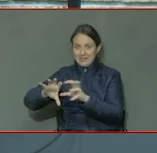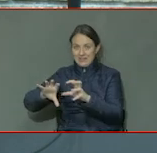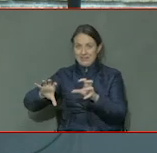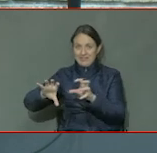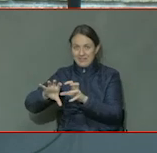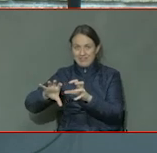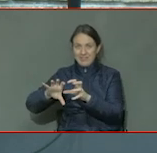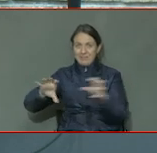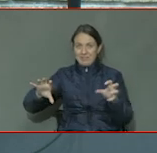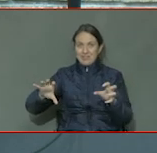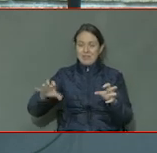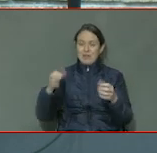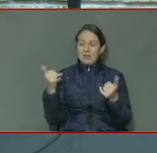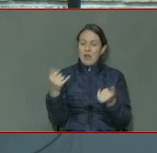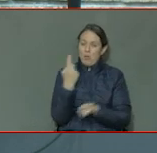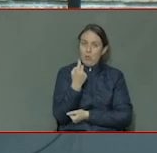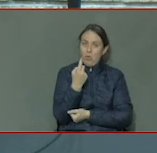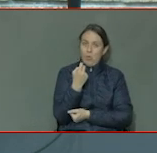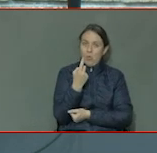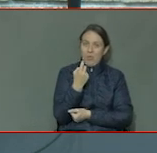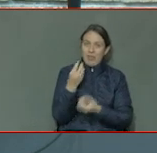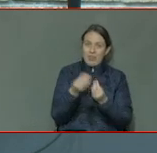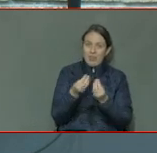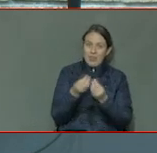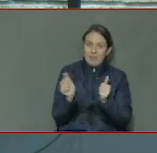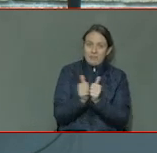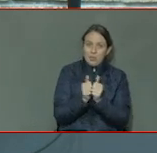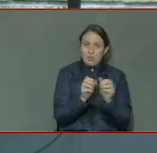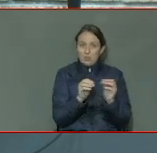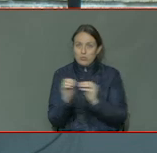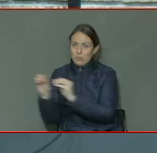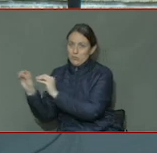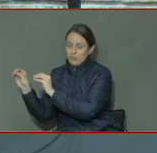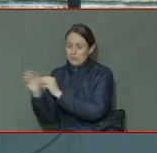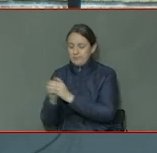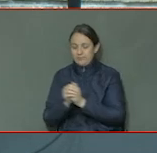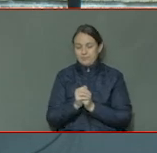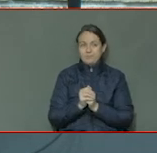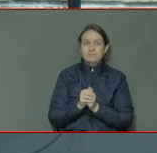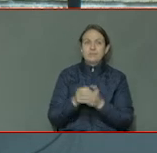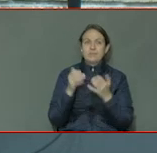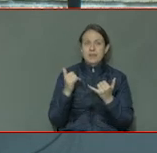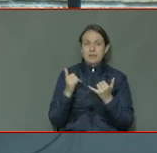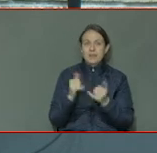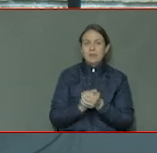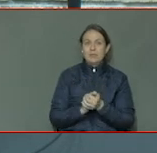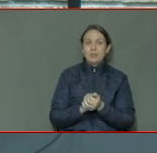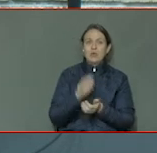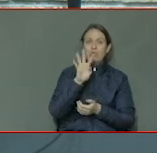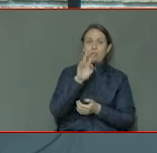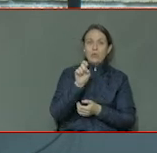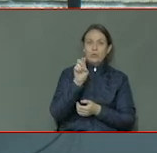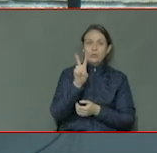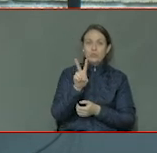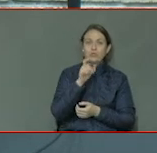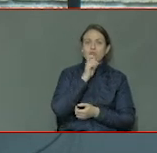1. Okay, so now, because 4.1 said conservation of momentum, 4.2 is now using